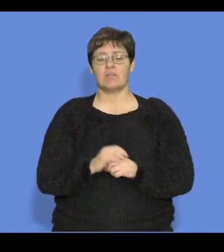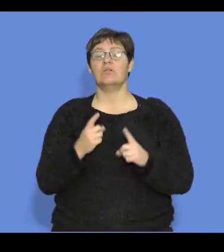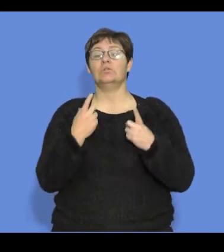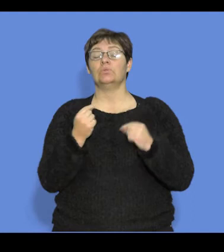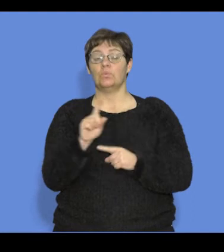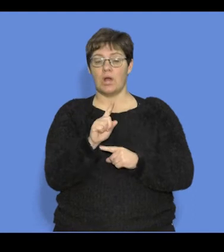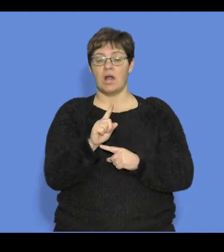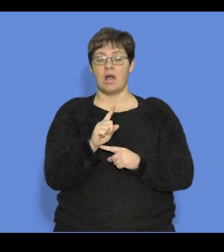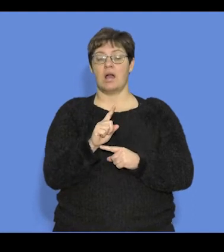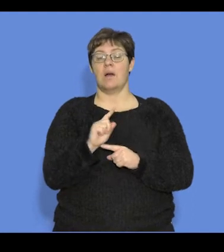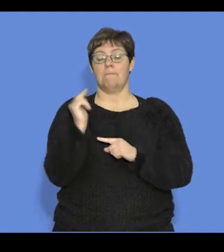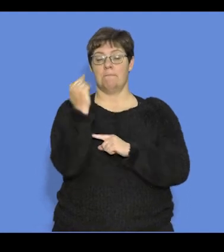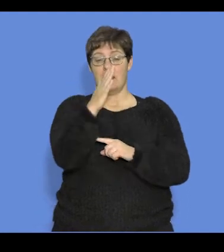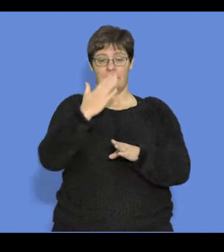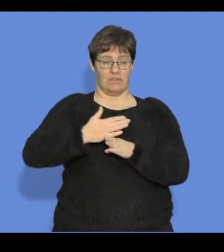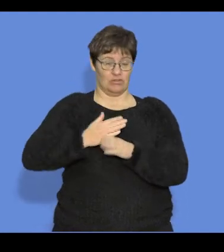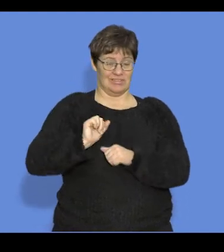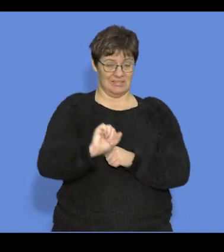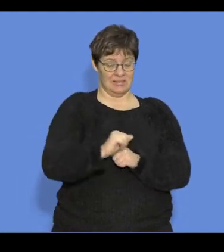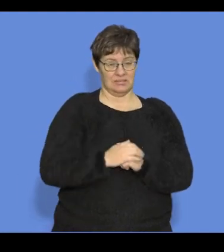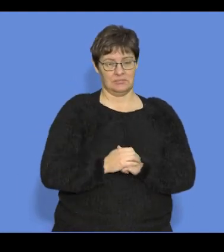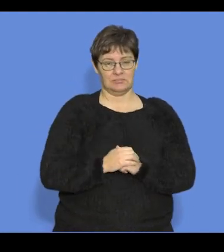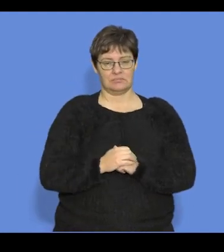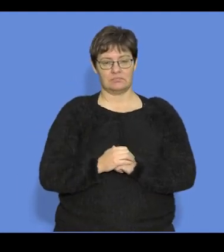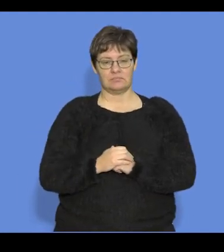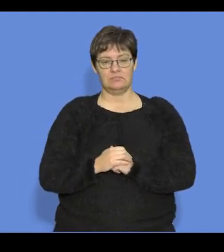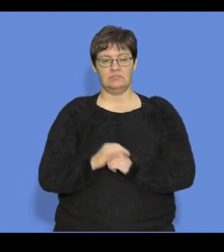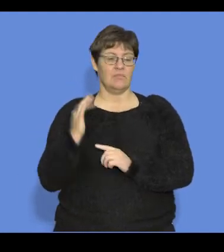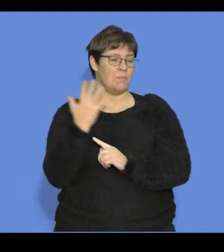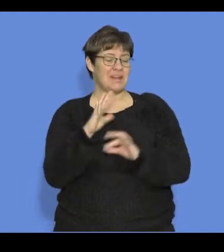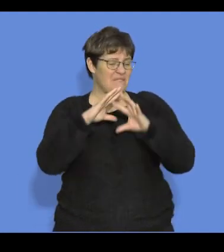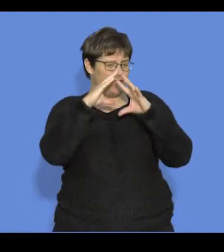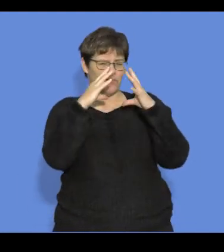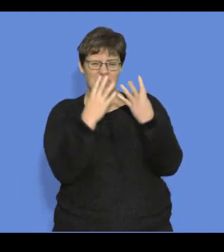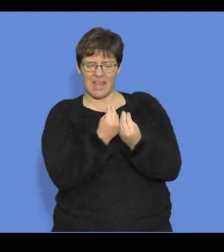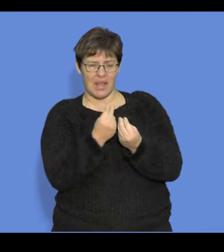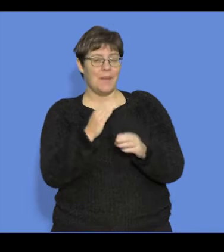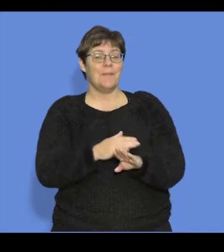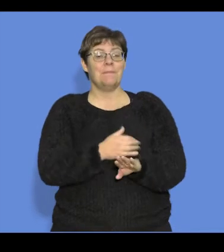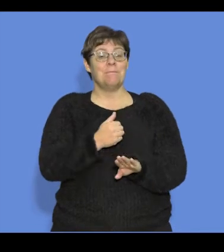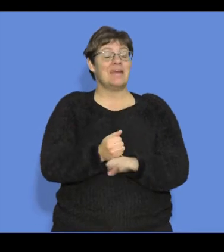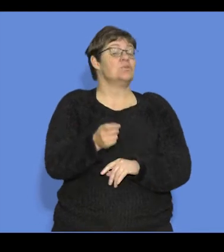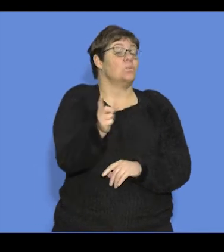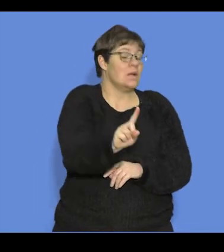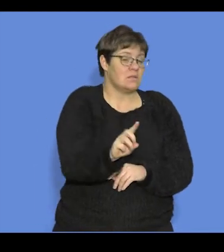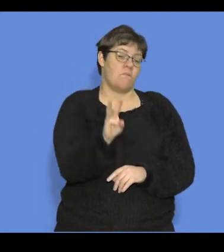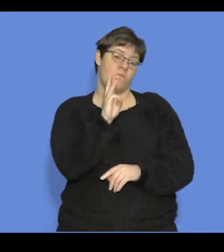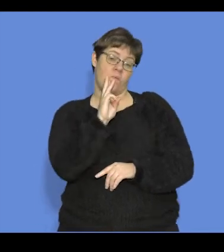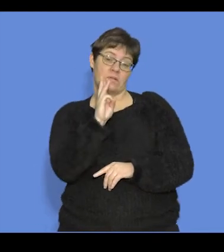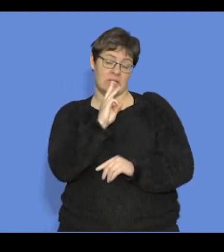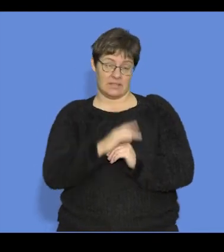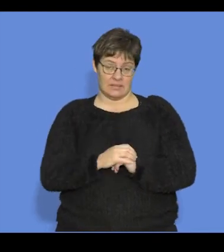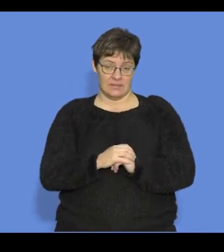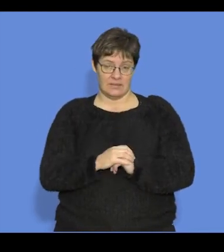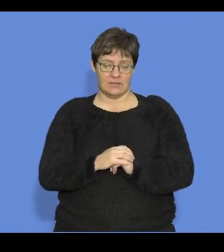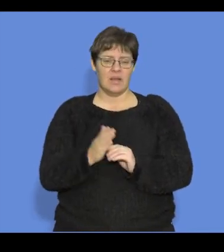plant functioning. And almost everything a plant does is based on water. And in